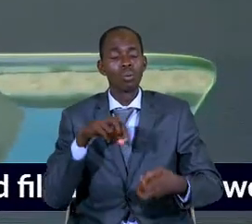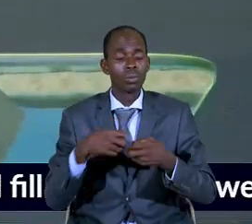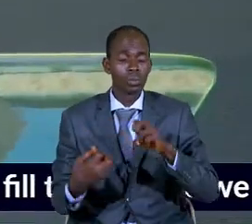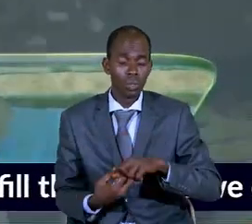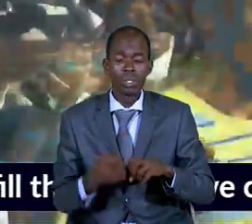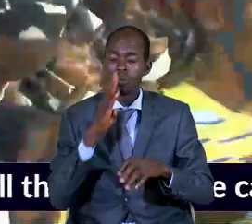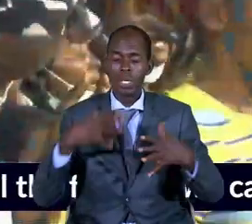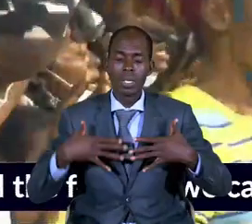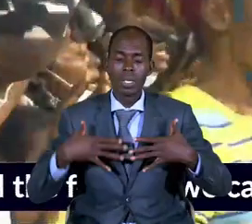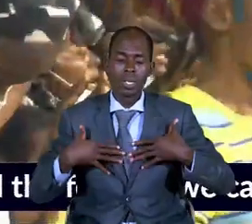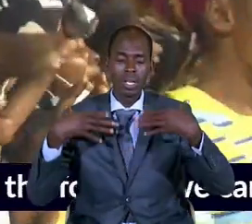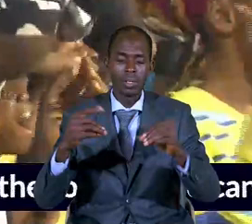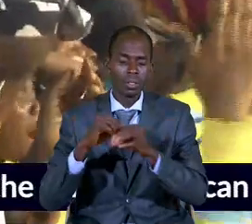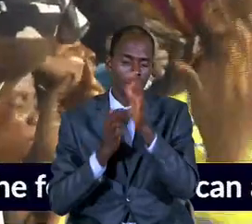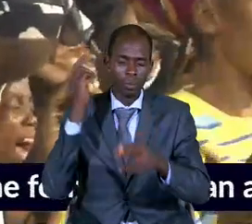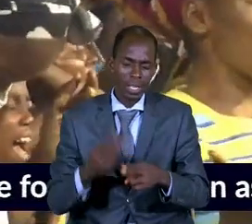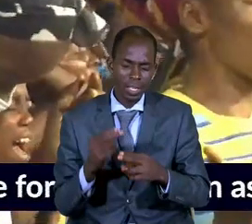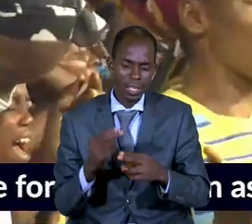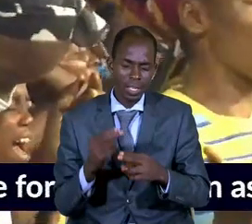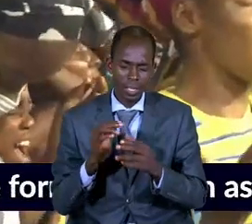in Jesus' name.